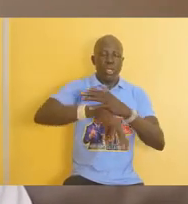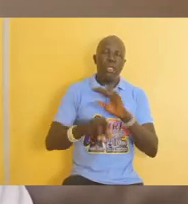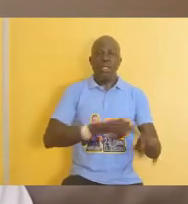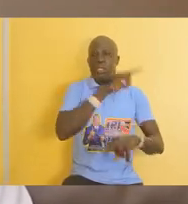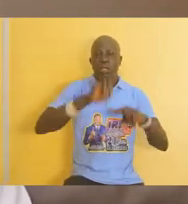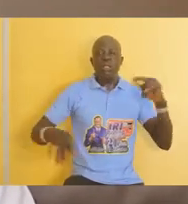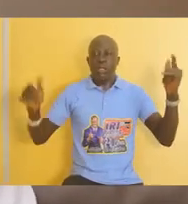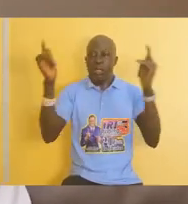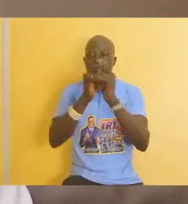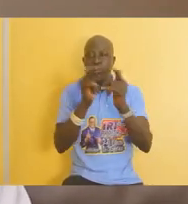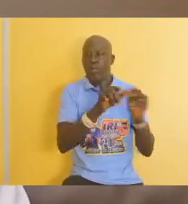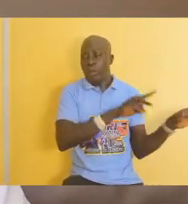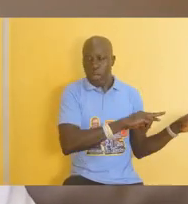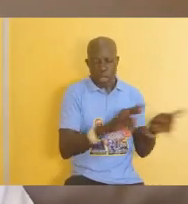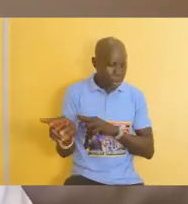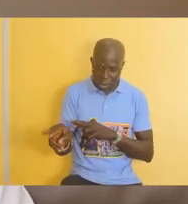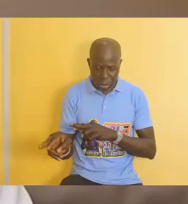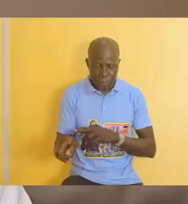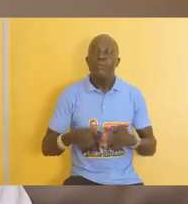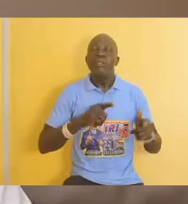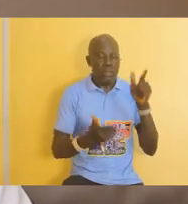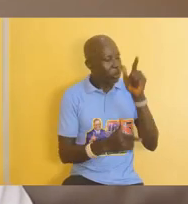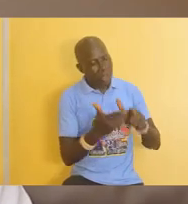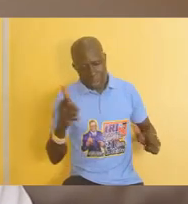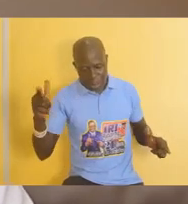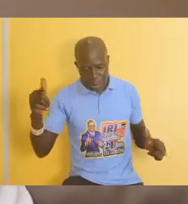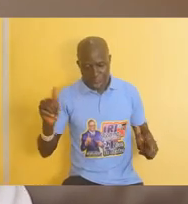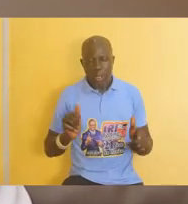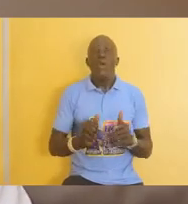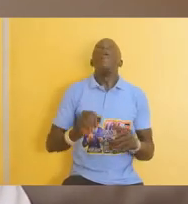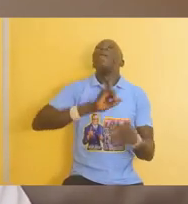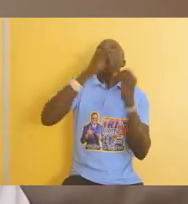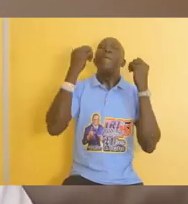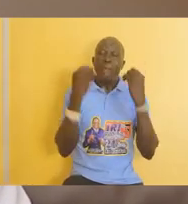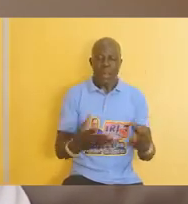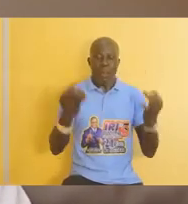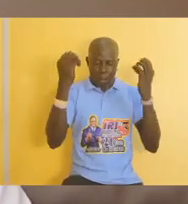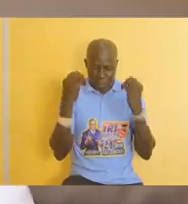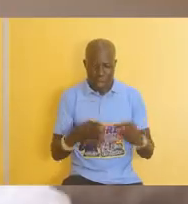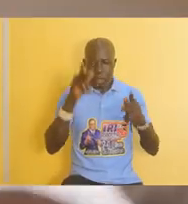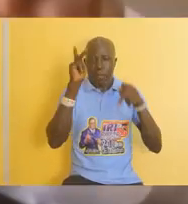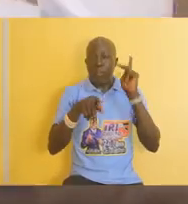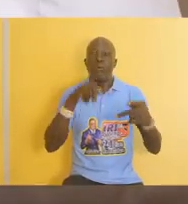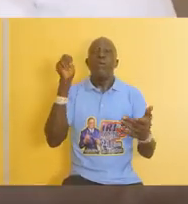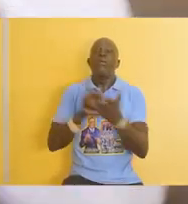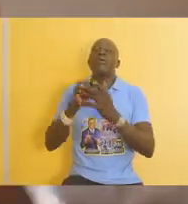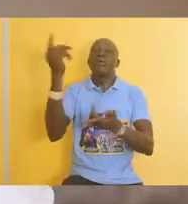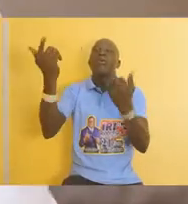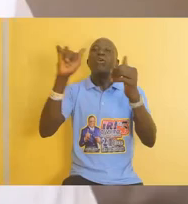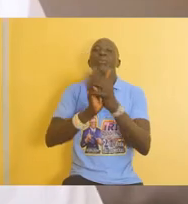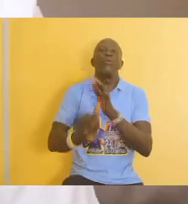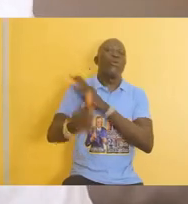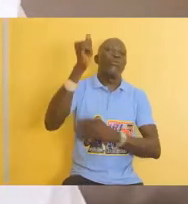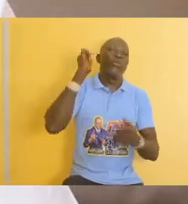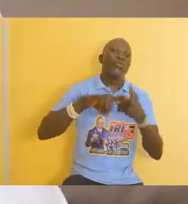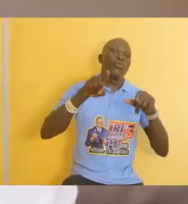ape adu fu ape already o ni agbara lowo lowo powerful ogoro iroti wa be so people are there egba mi sha to me